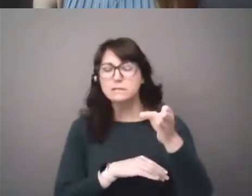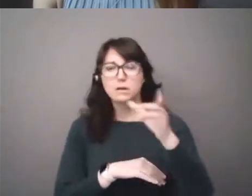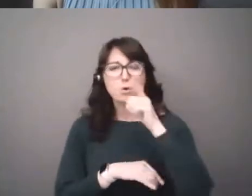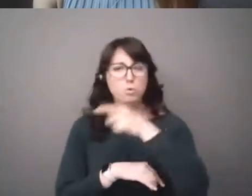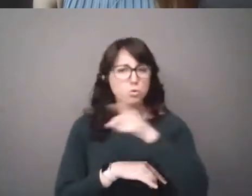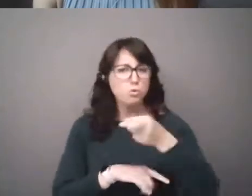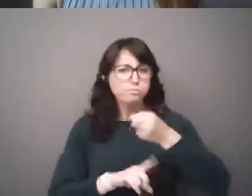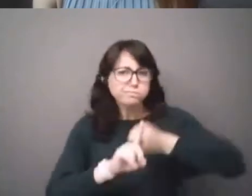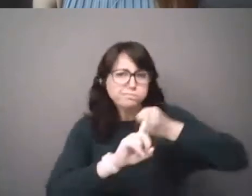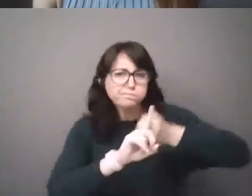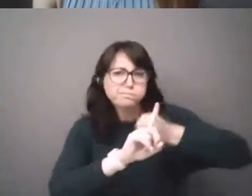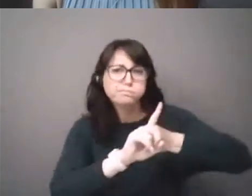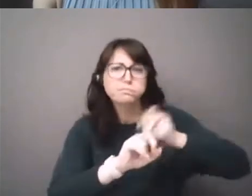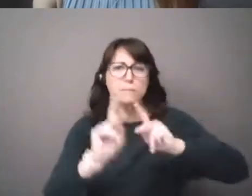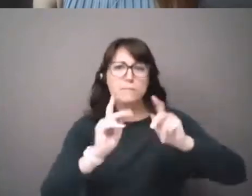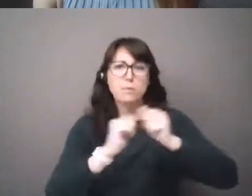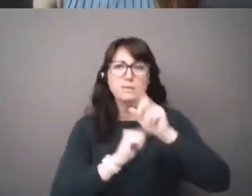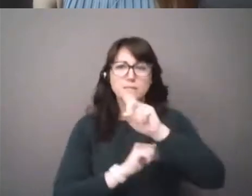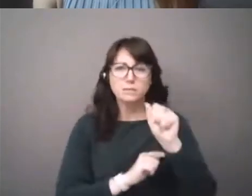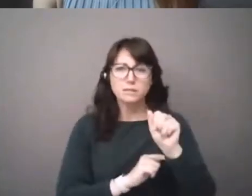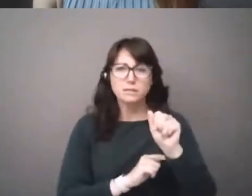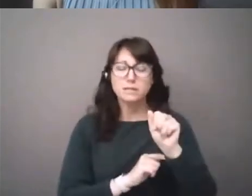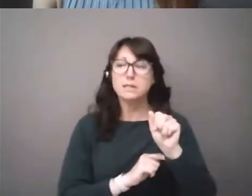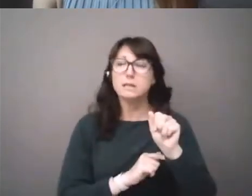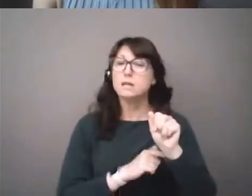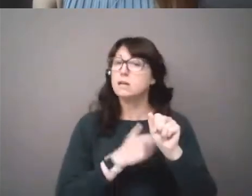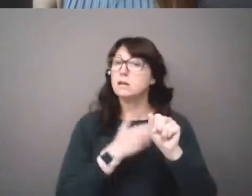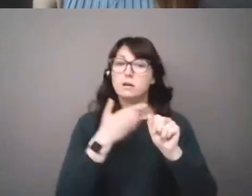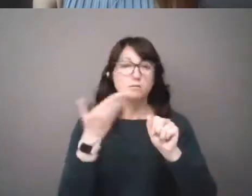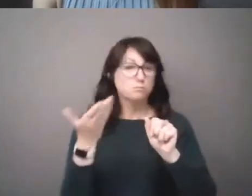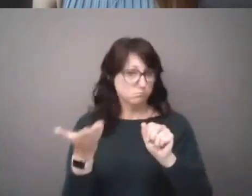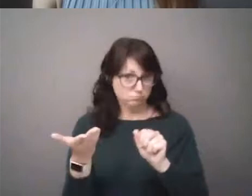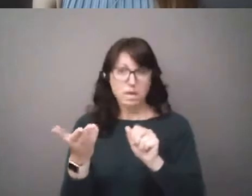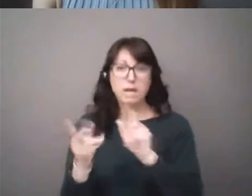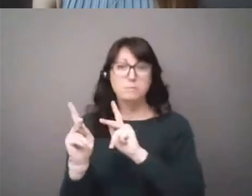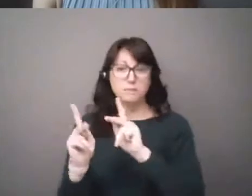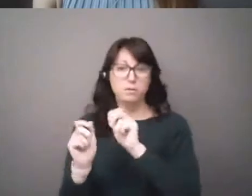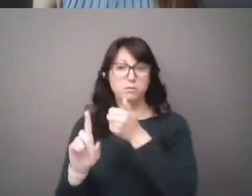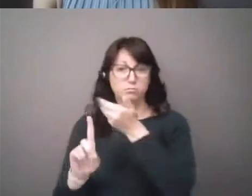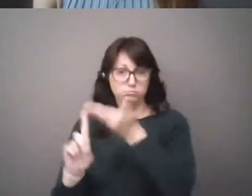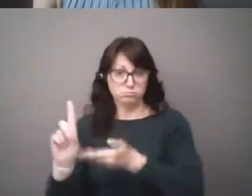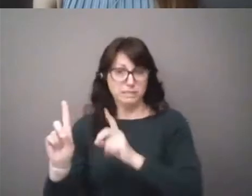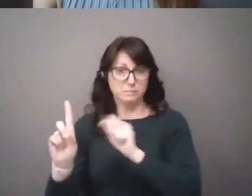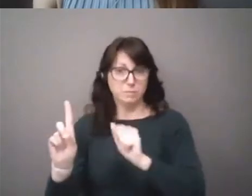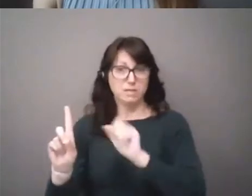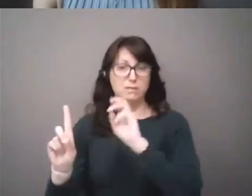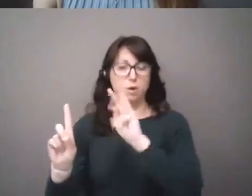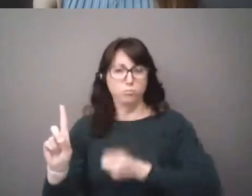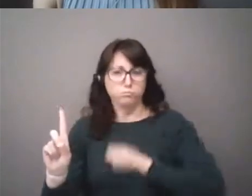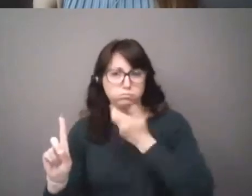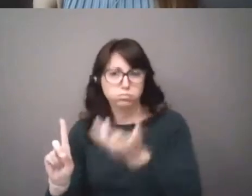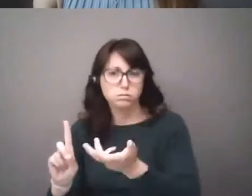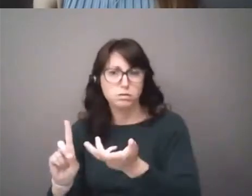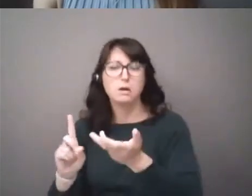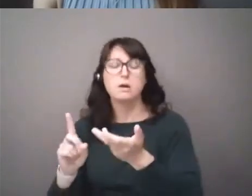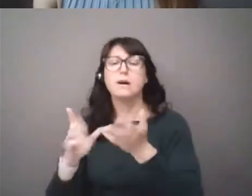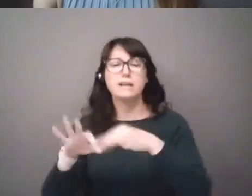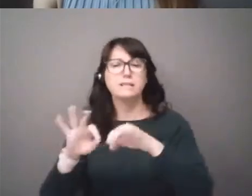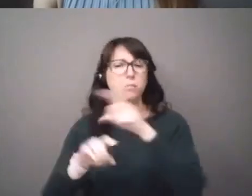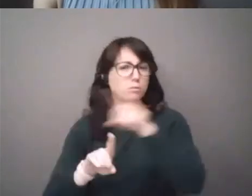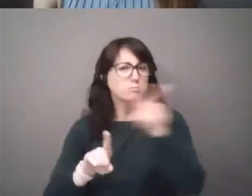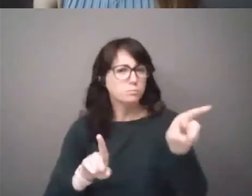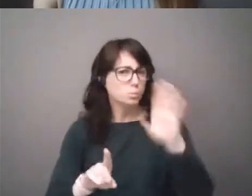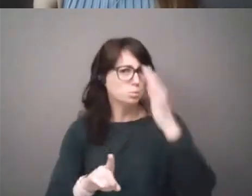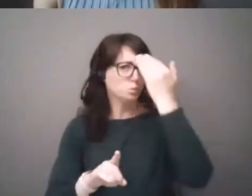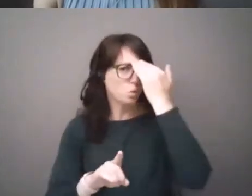who advocate for people with disabilities and people with disabilities through their own voice, is we have to make sure that everyone understands that